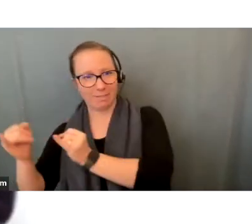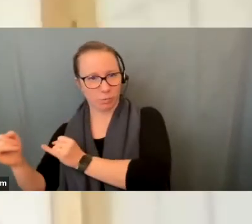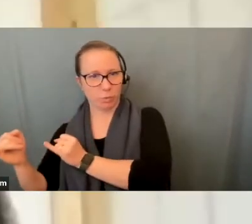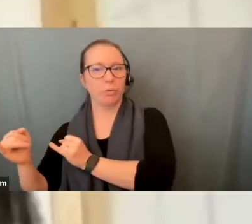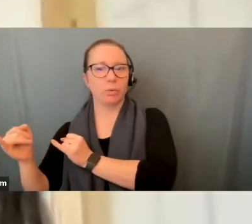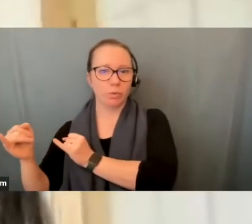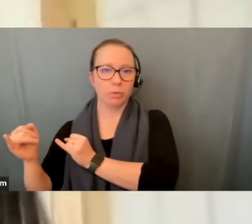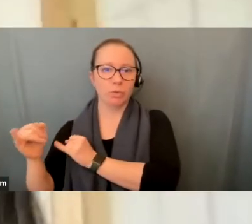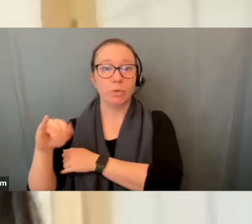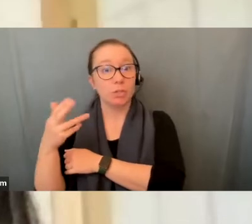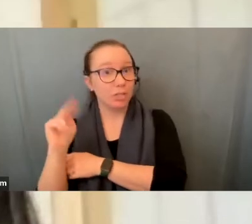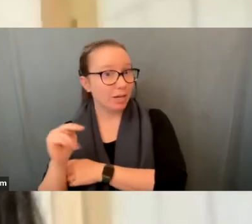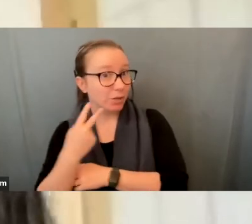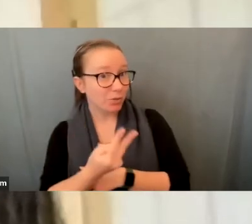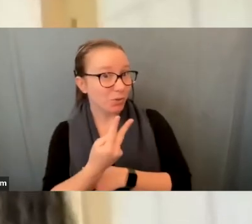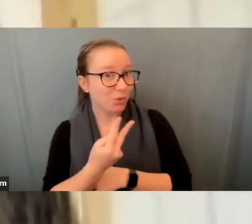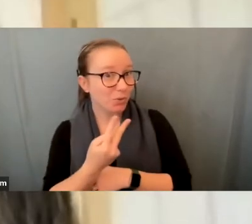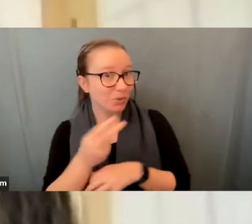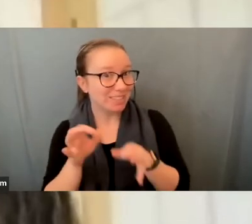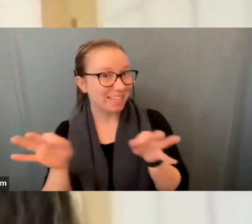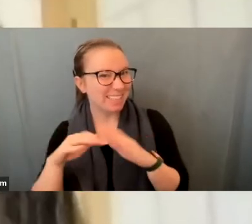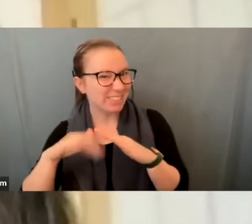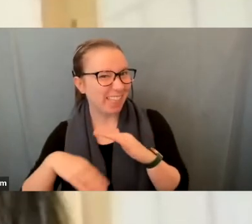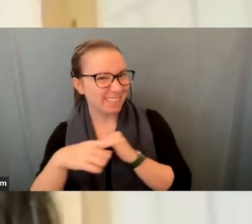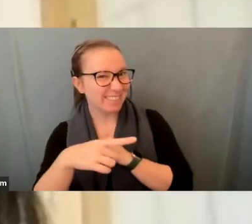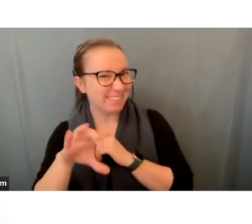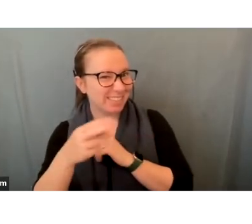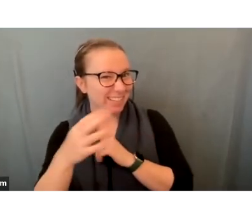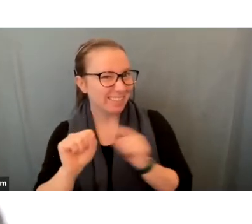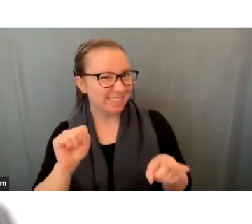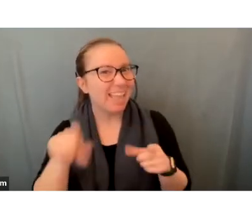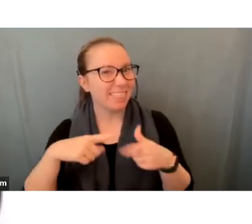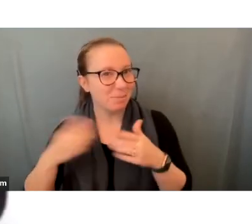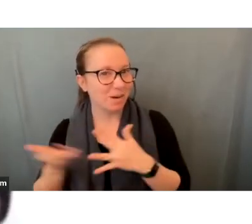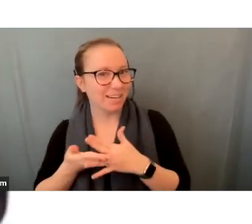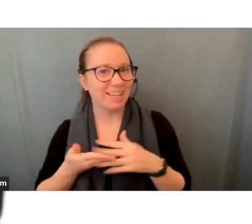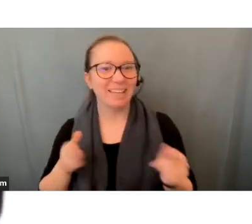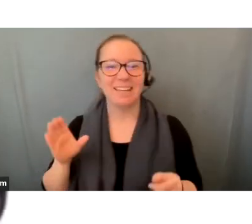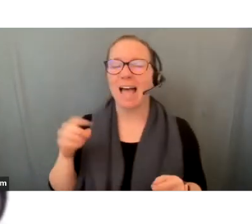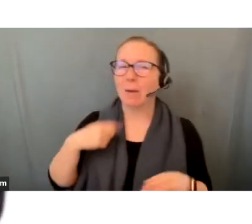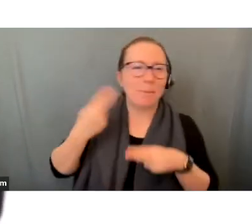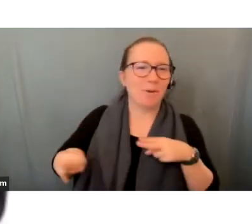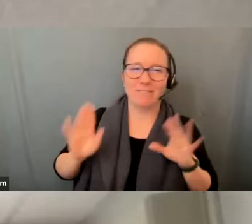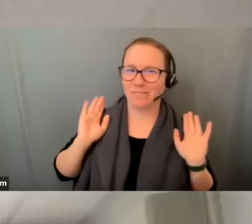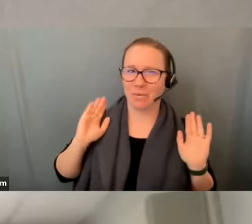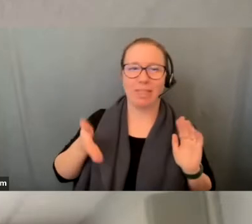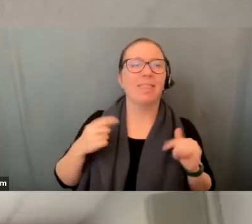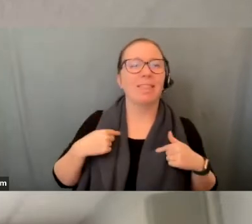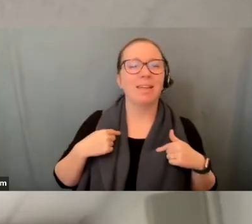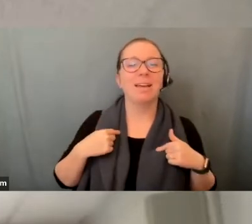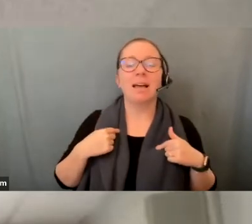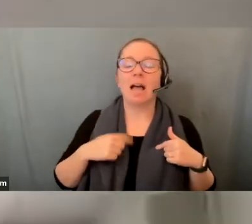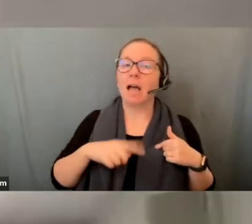So in 2 sentences or less, Chris, and then we'll take a break. I'll be brief. I